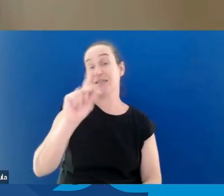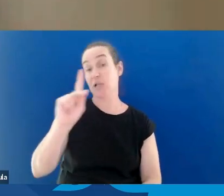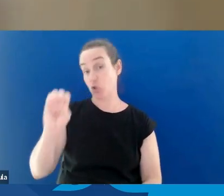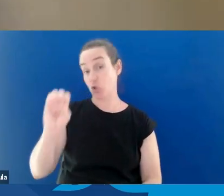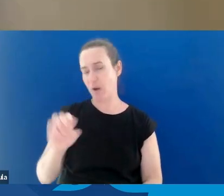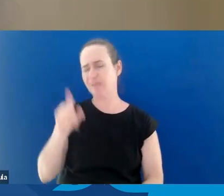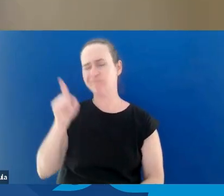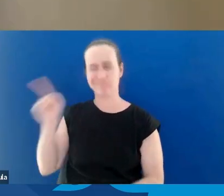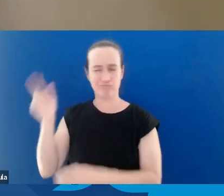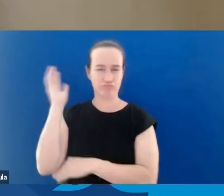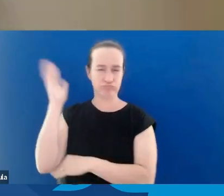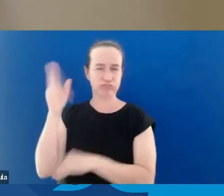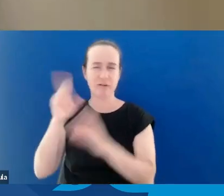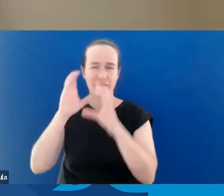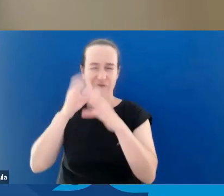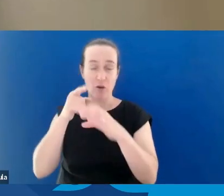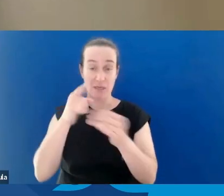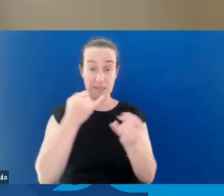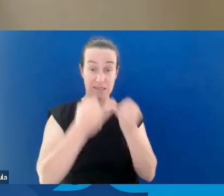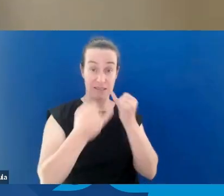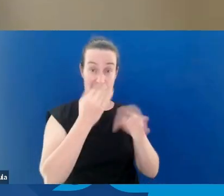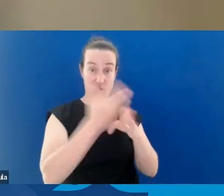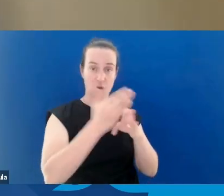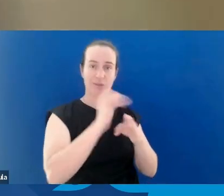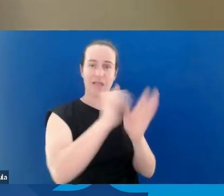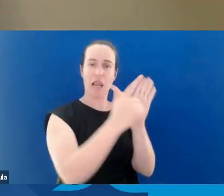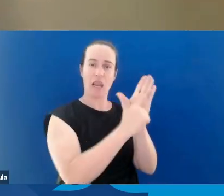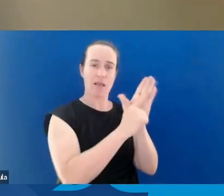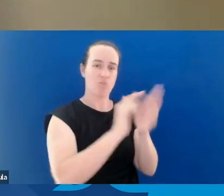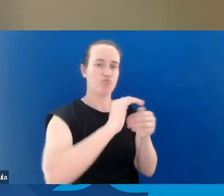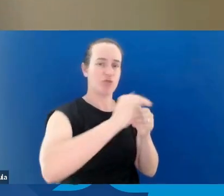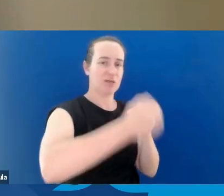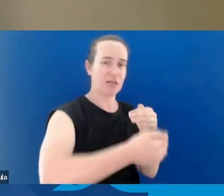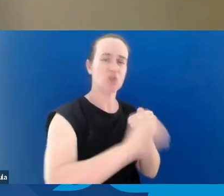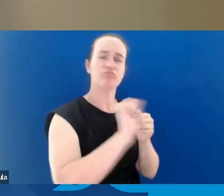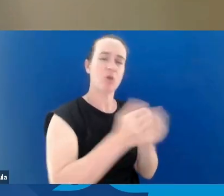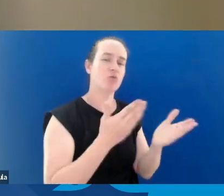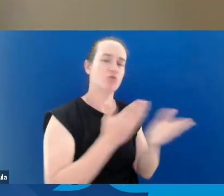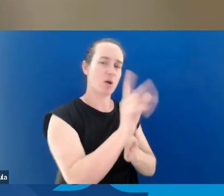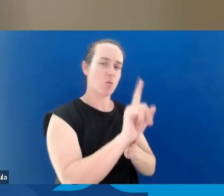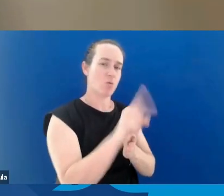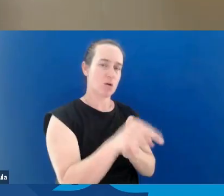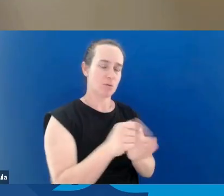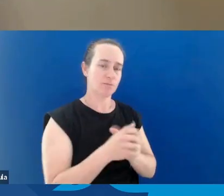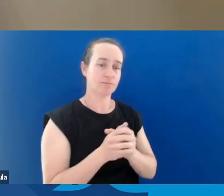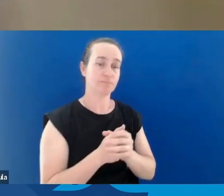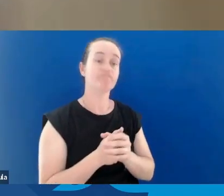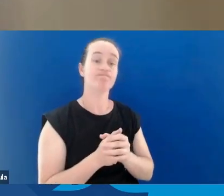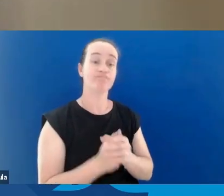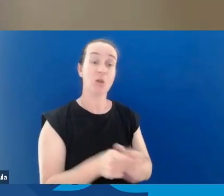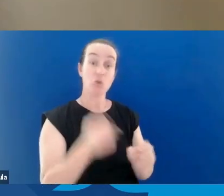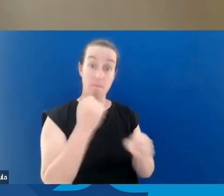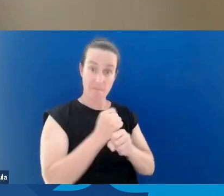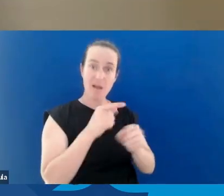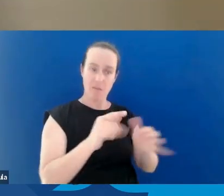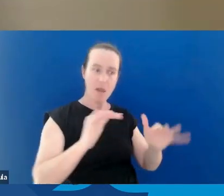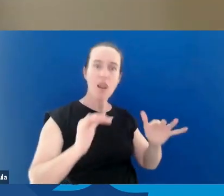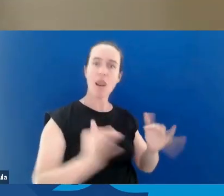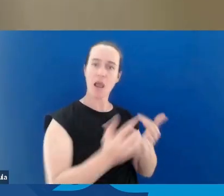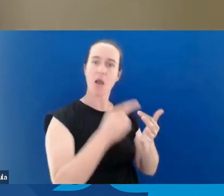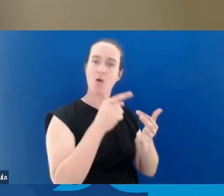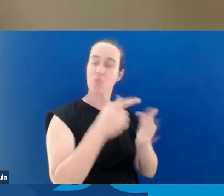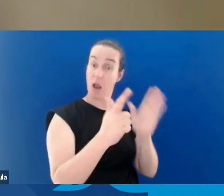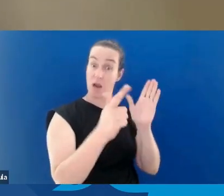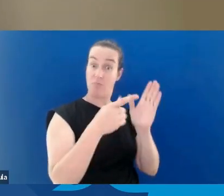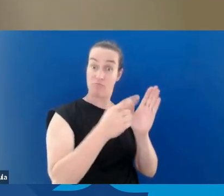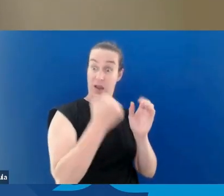on sex workers' legal protection and their rights, and that by decriminalizing, we were allowing them an opportunity